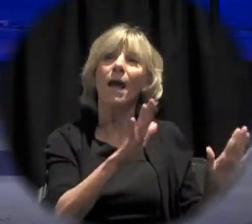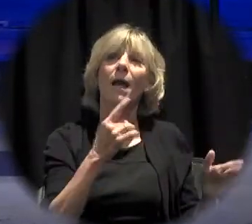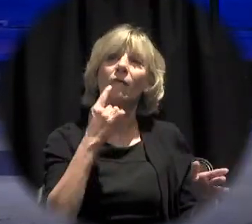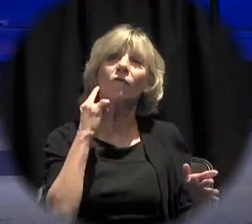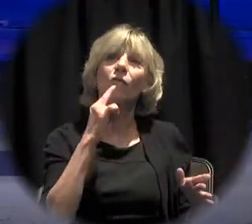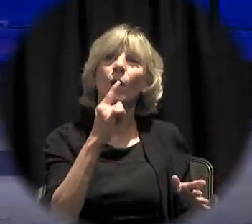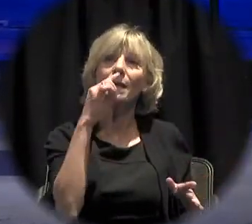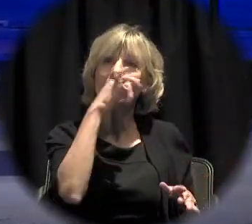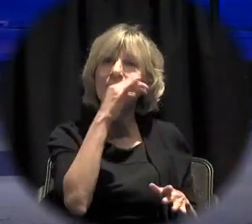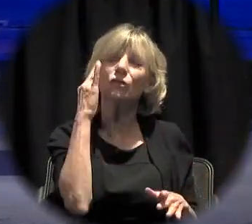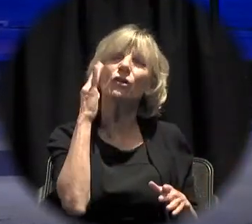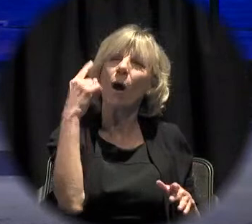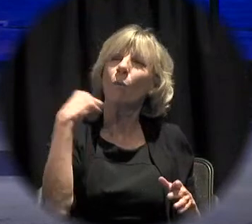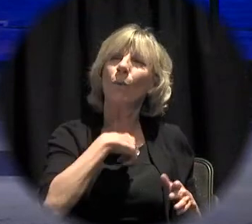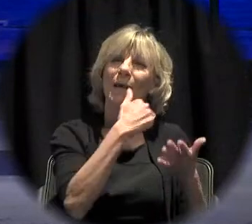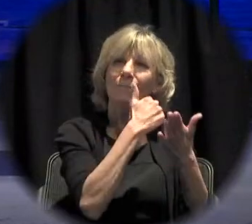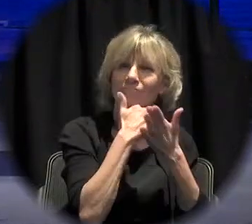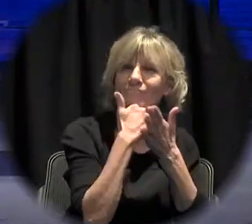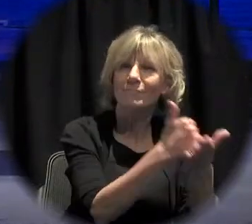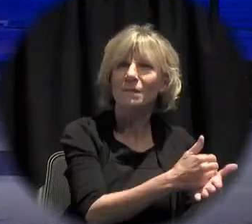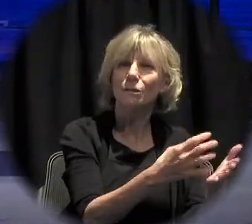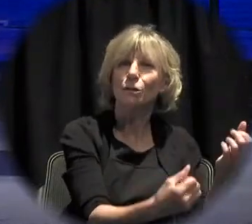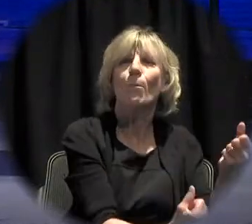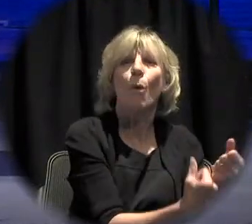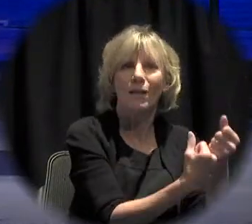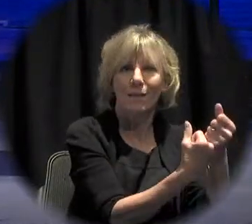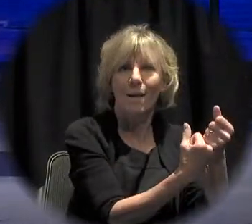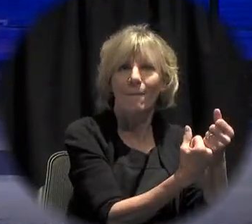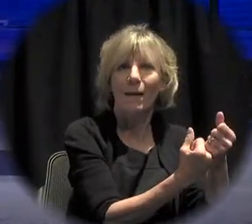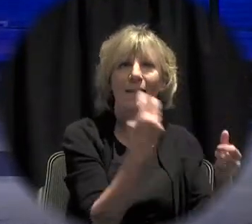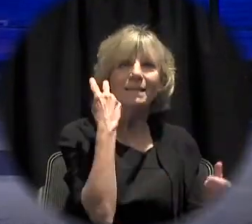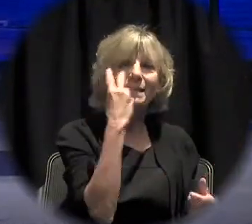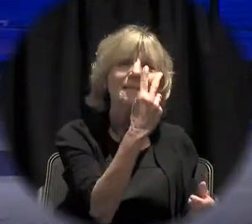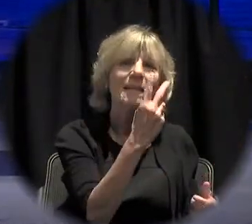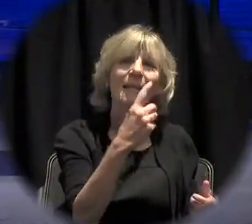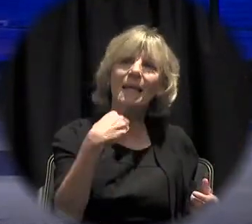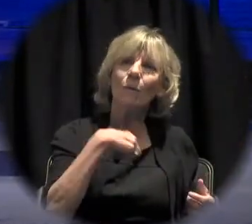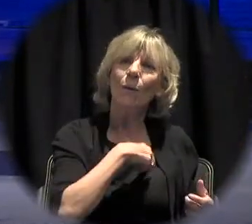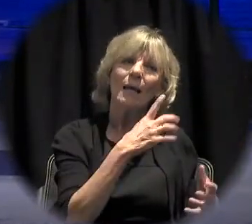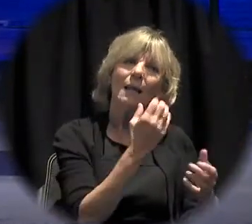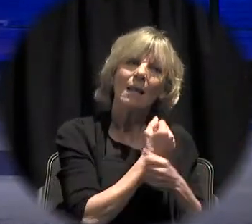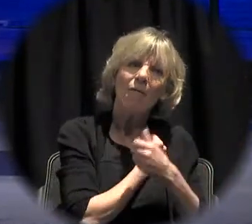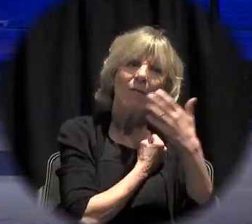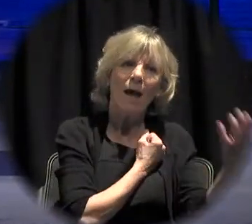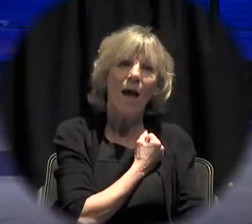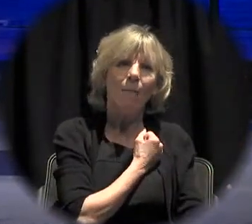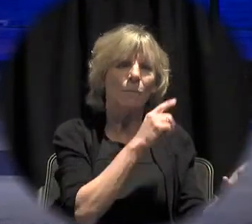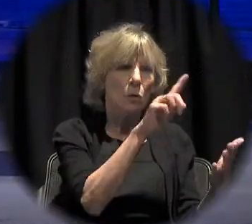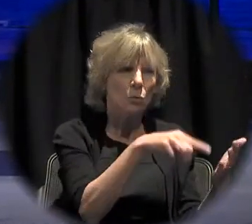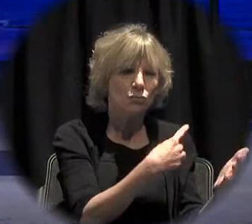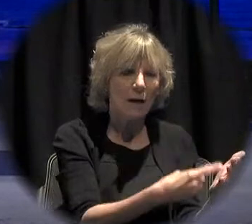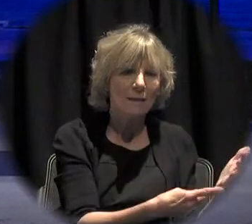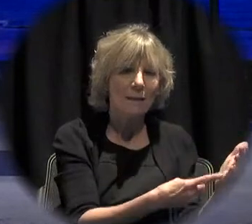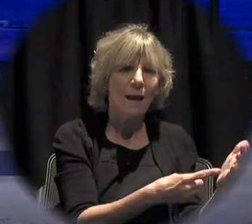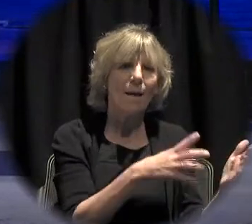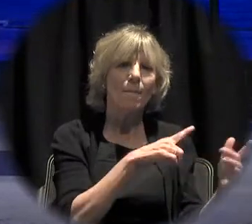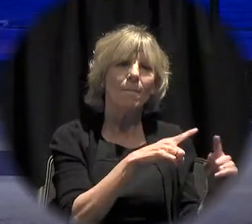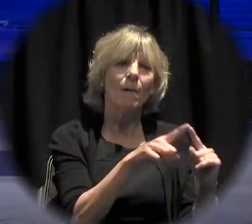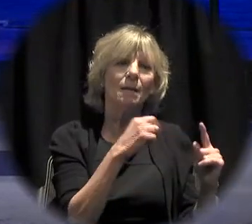that we are with them, that we are for them, and that they can see a model of our growth right alongside our correction of them.